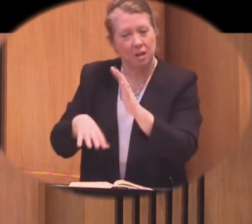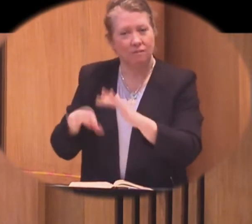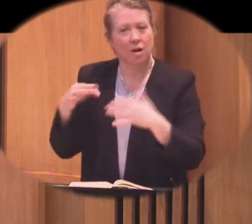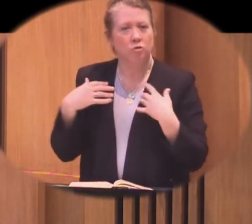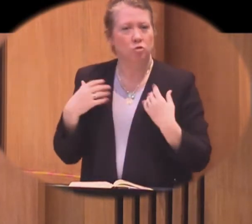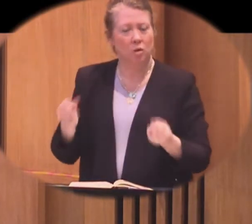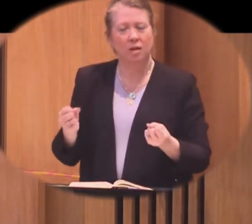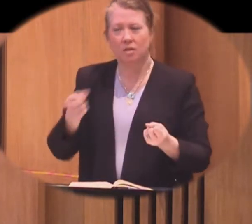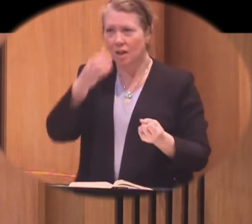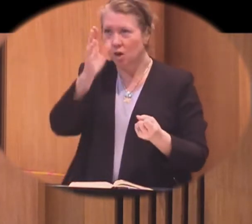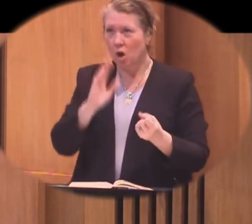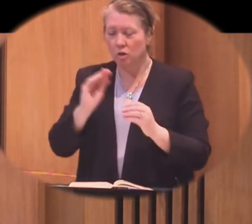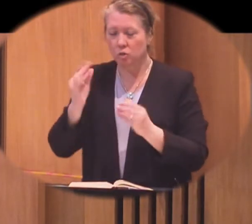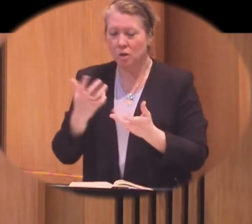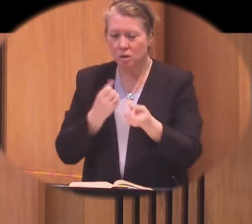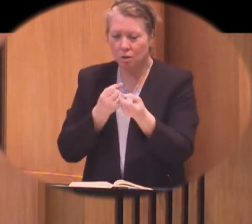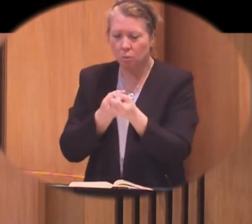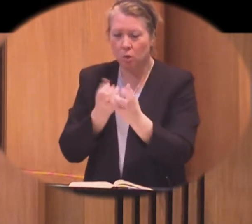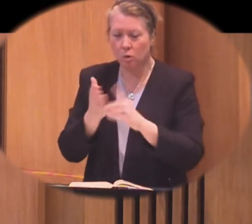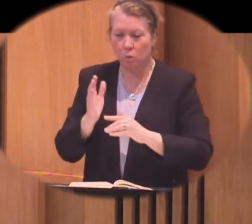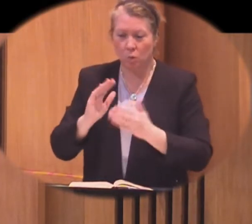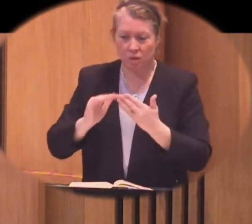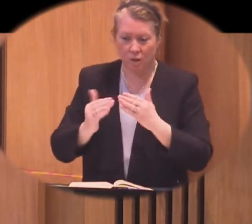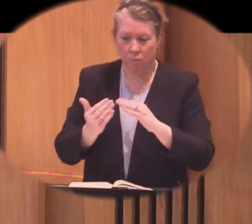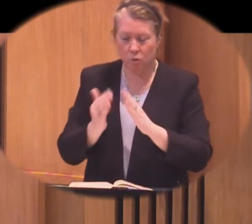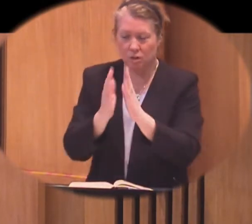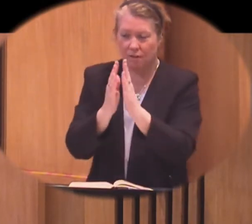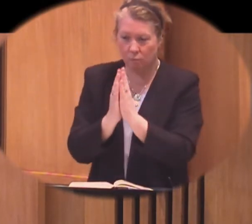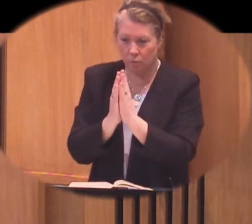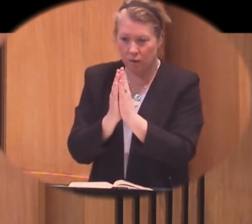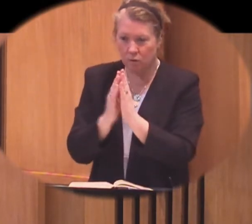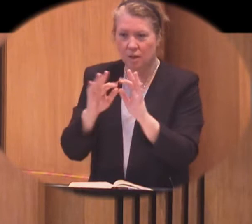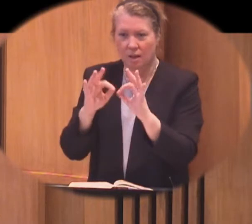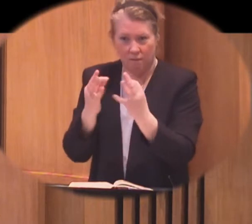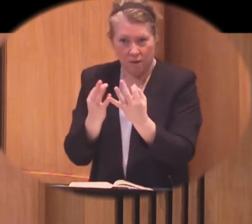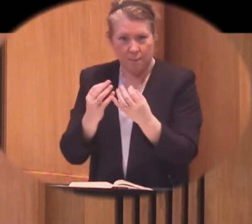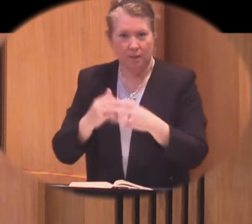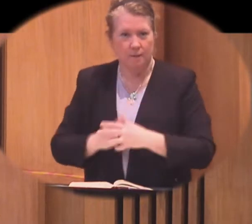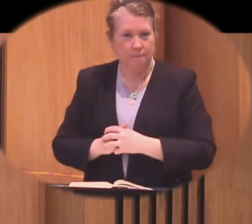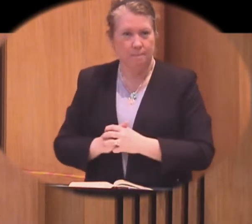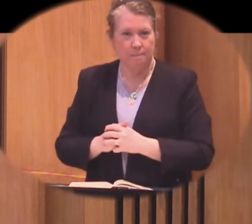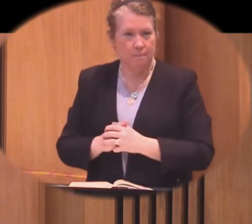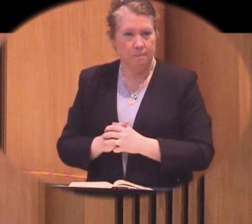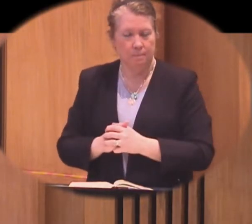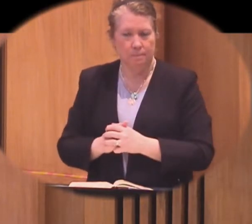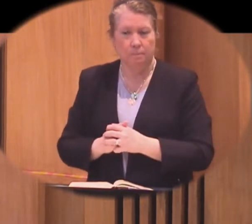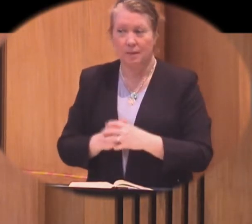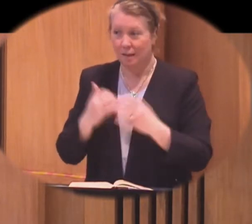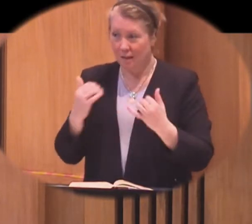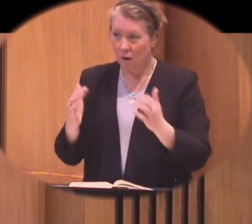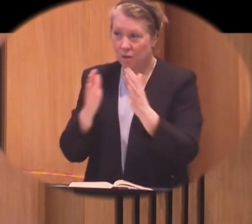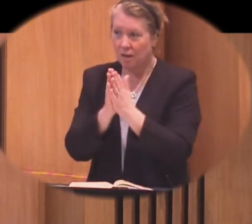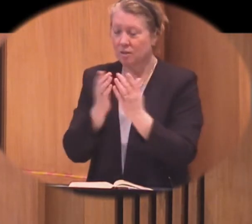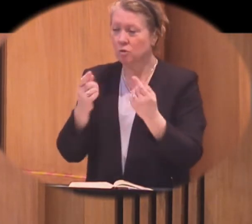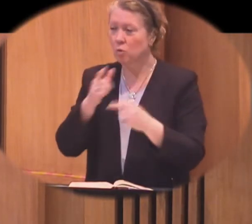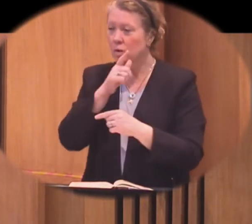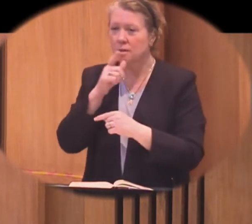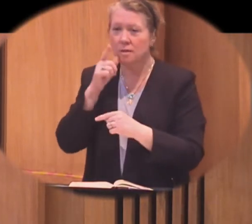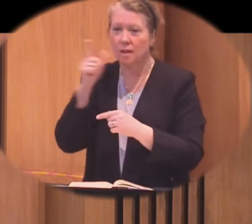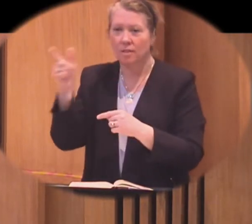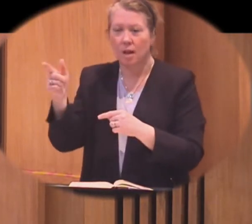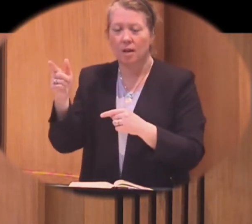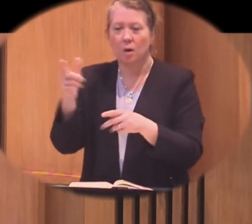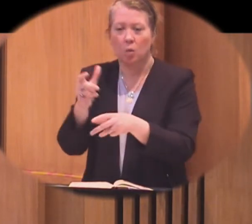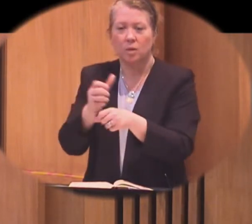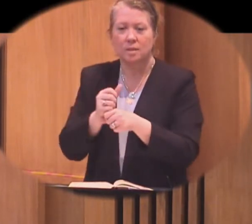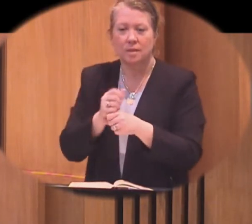grace and support in our community's prayers and example. Now they ask that after this Lenten season, they be admitted to